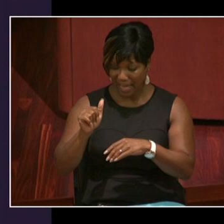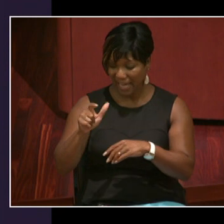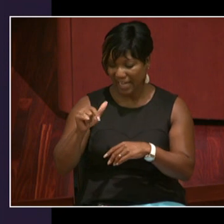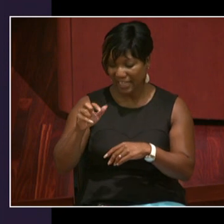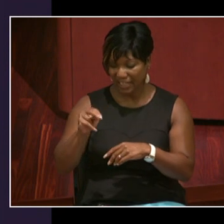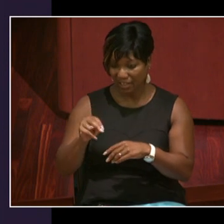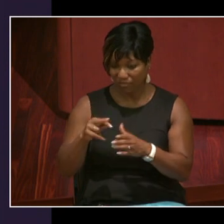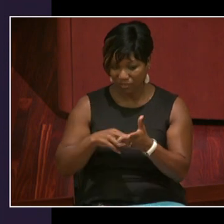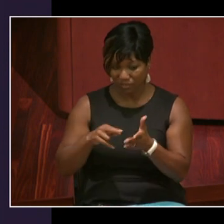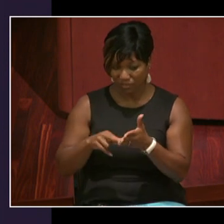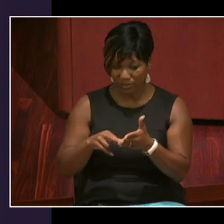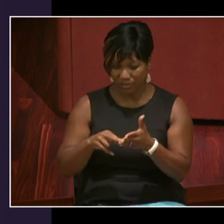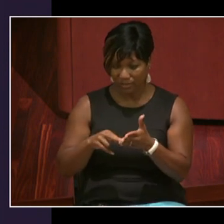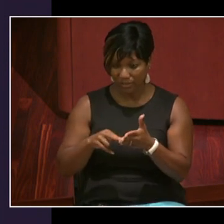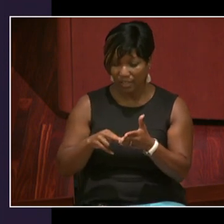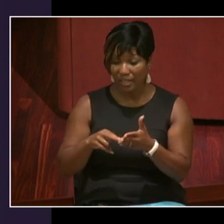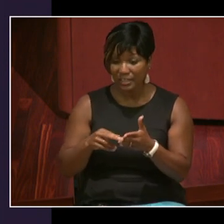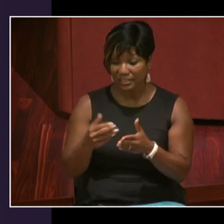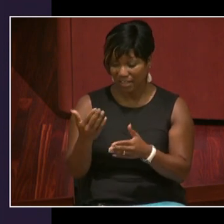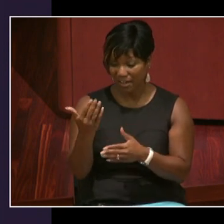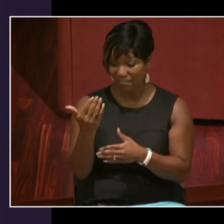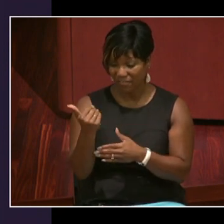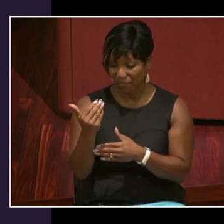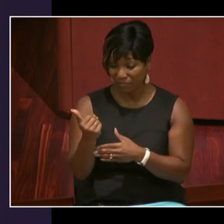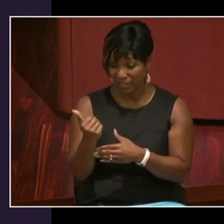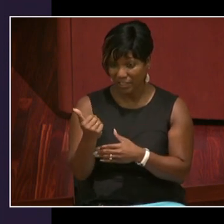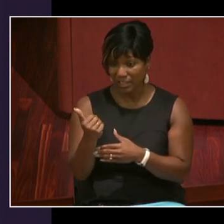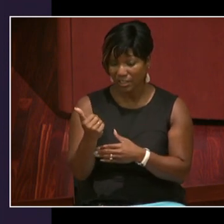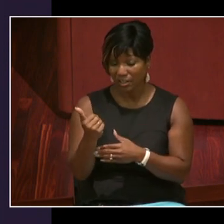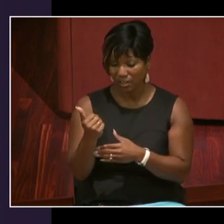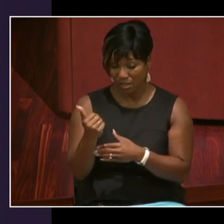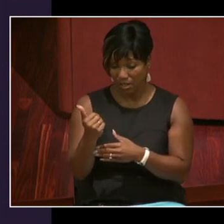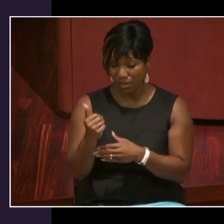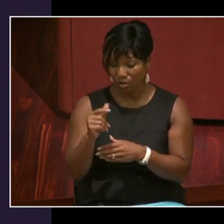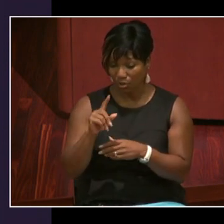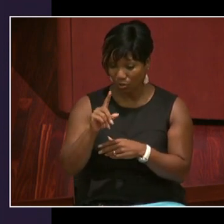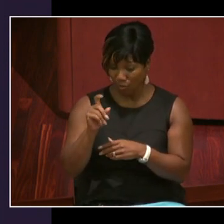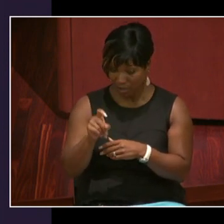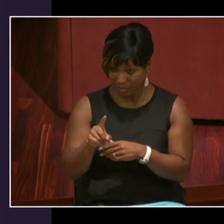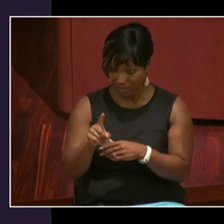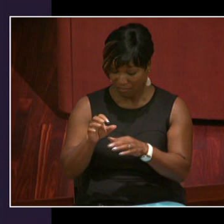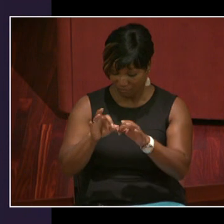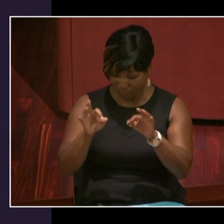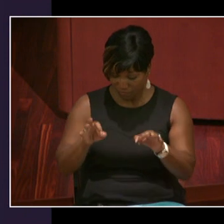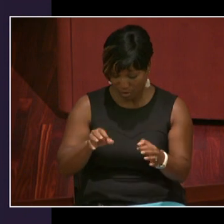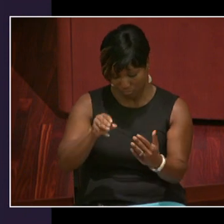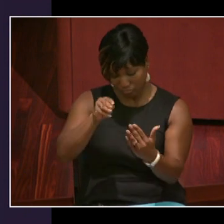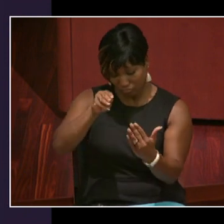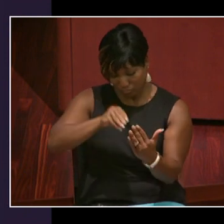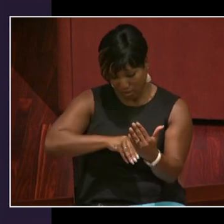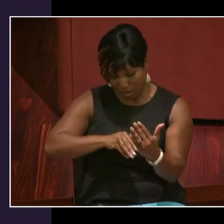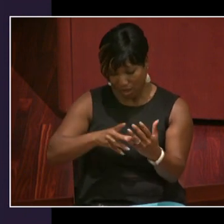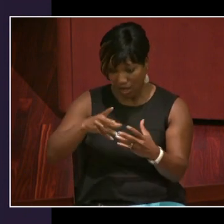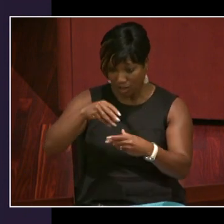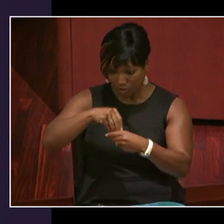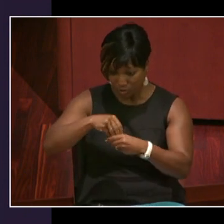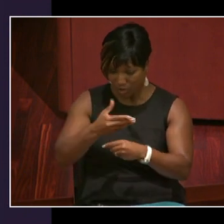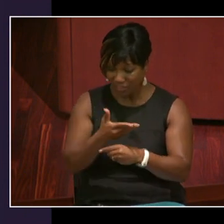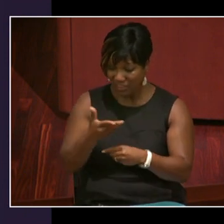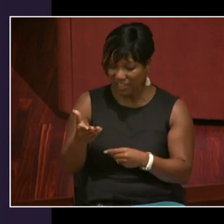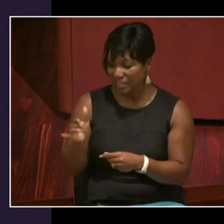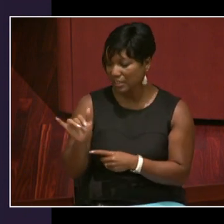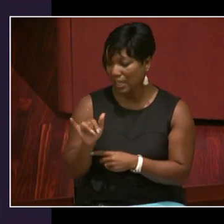This document is a 15 multi-part question form that was filled out. It includes things such